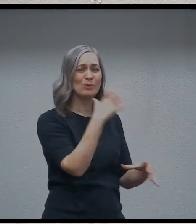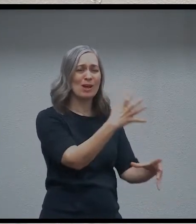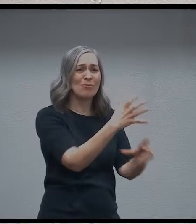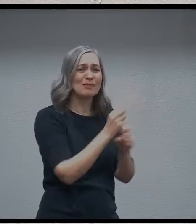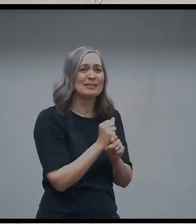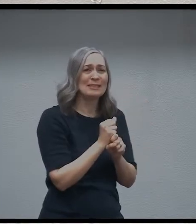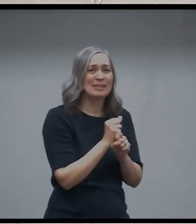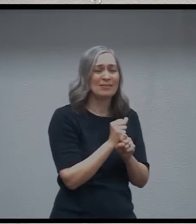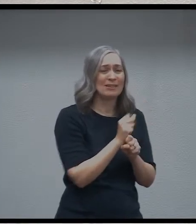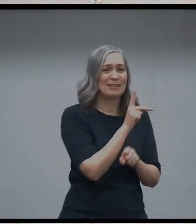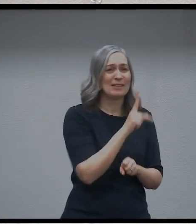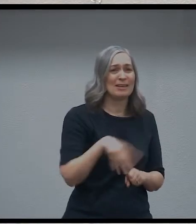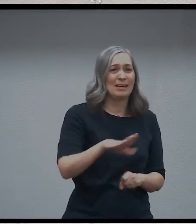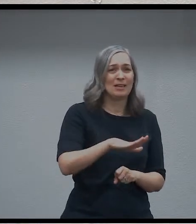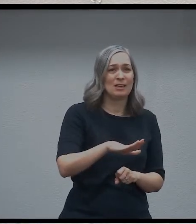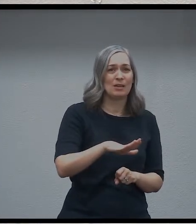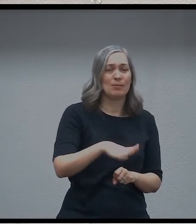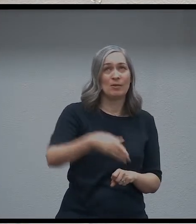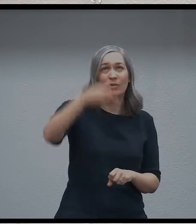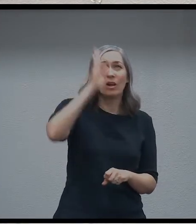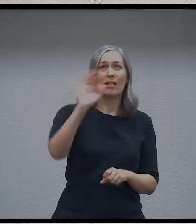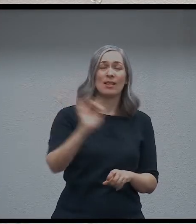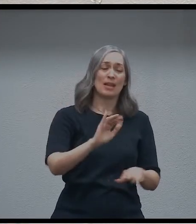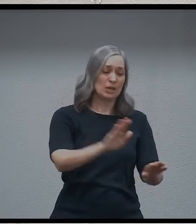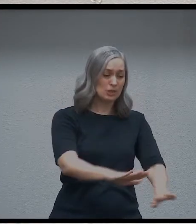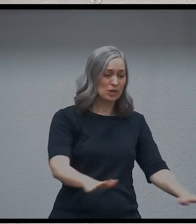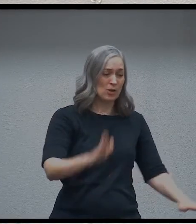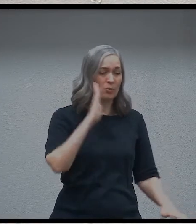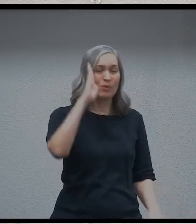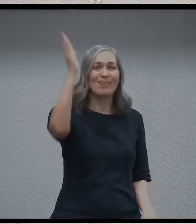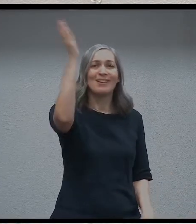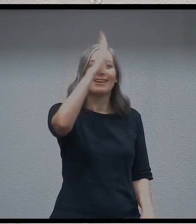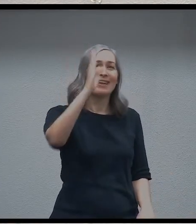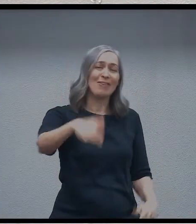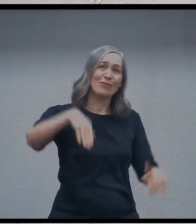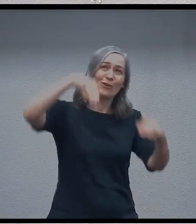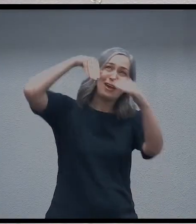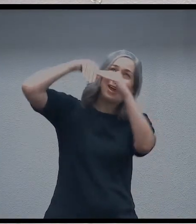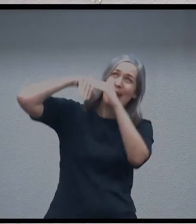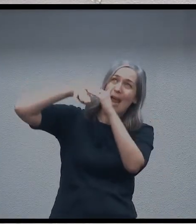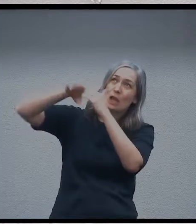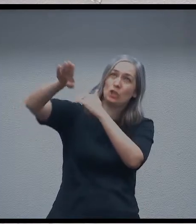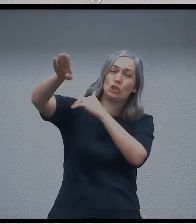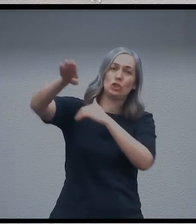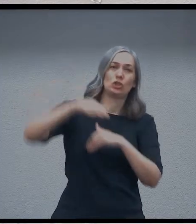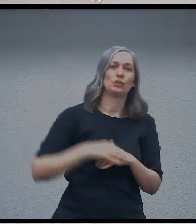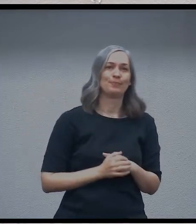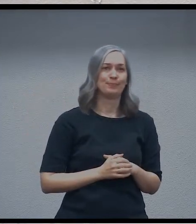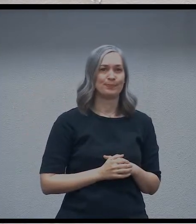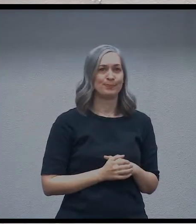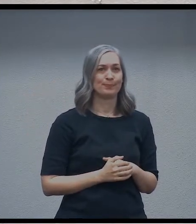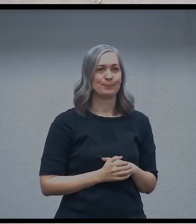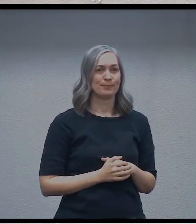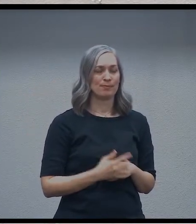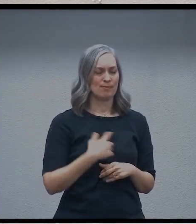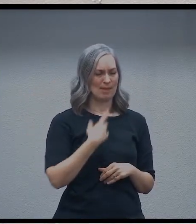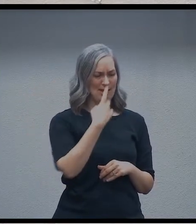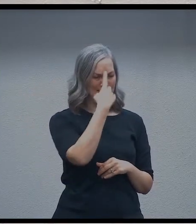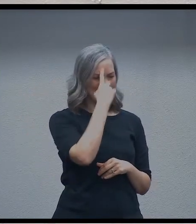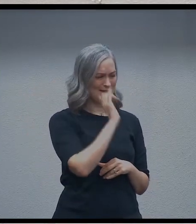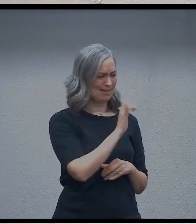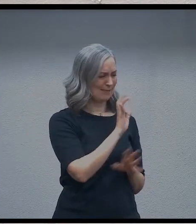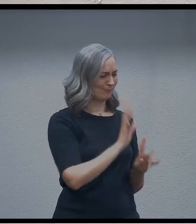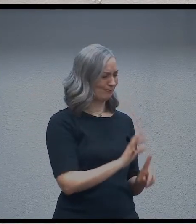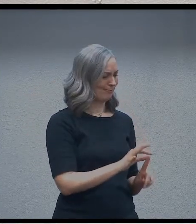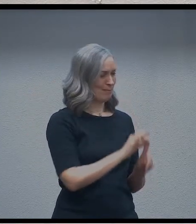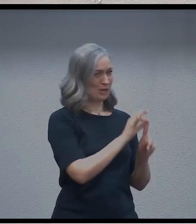receive the kingdom of God like a little child will never enter it. I think that that's so